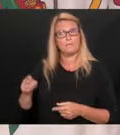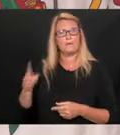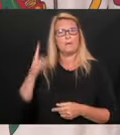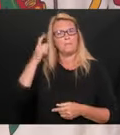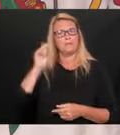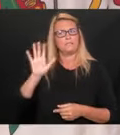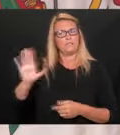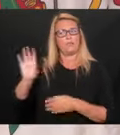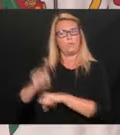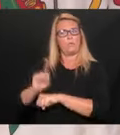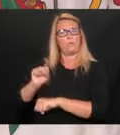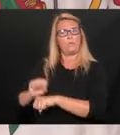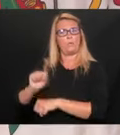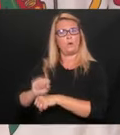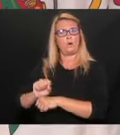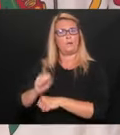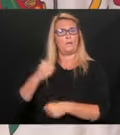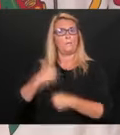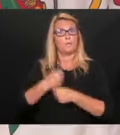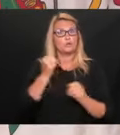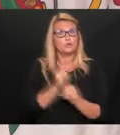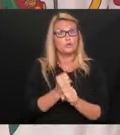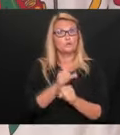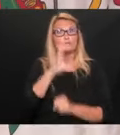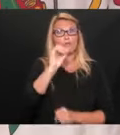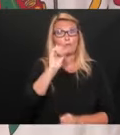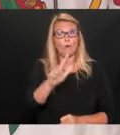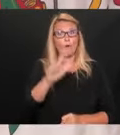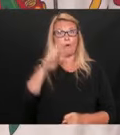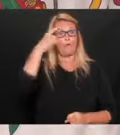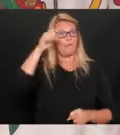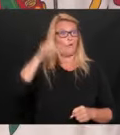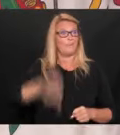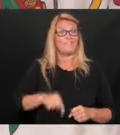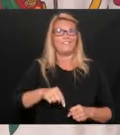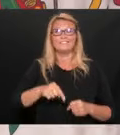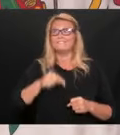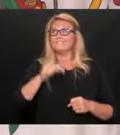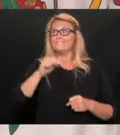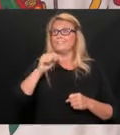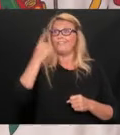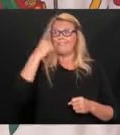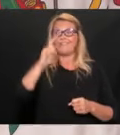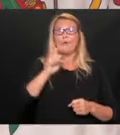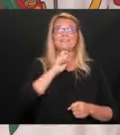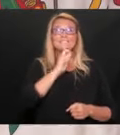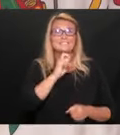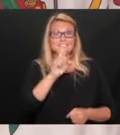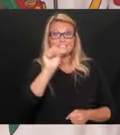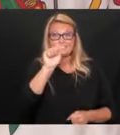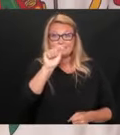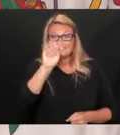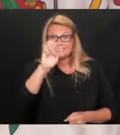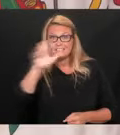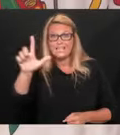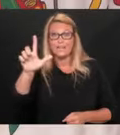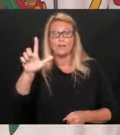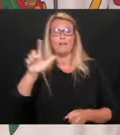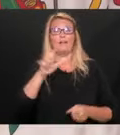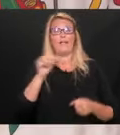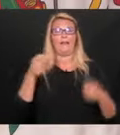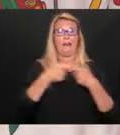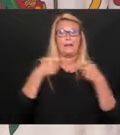and produce the greatest coal on the planet for making steel and power the nation in so many ways and have